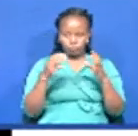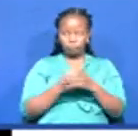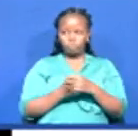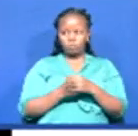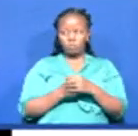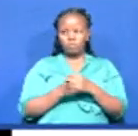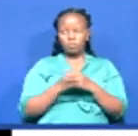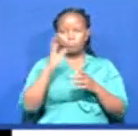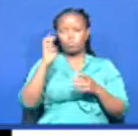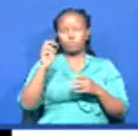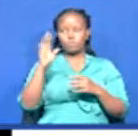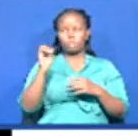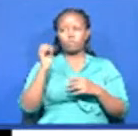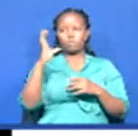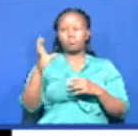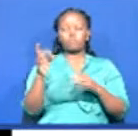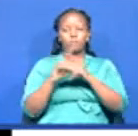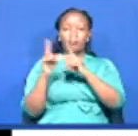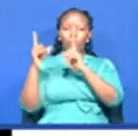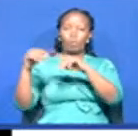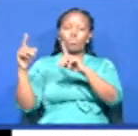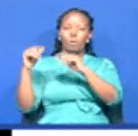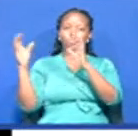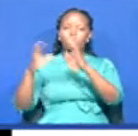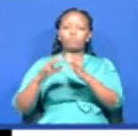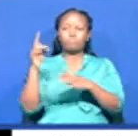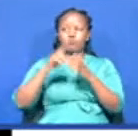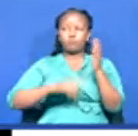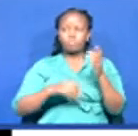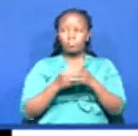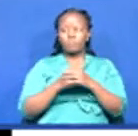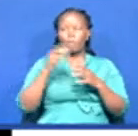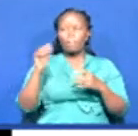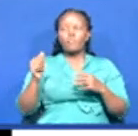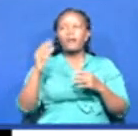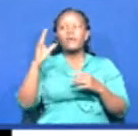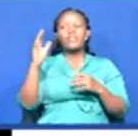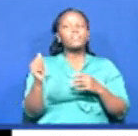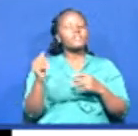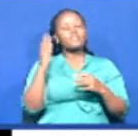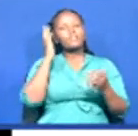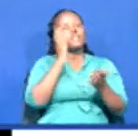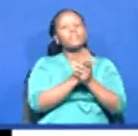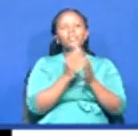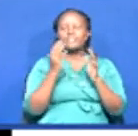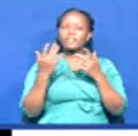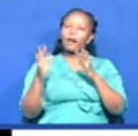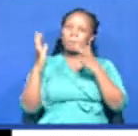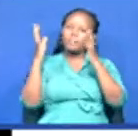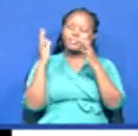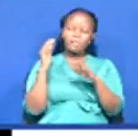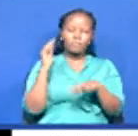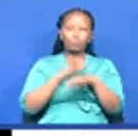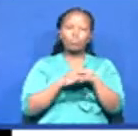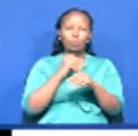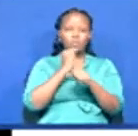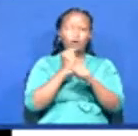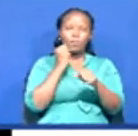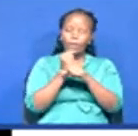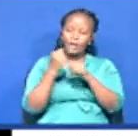Eric, you'll pass this message that Anti-Counterfeit Authority really appreciates the journey you have walked